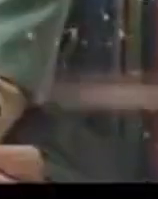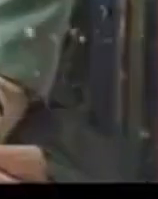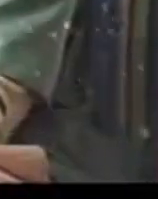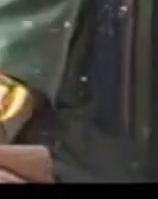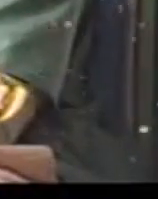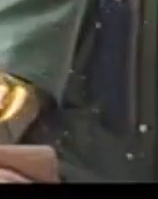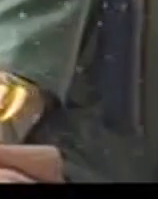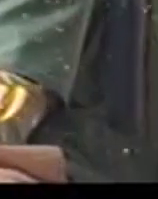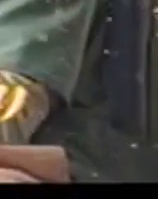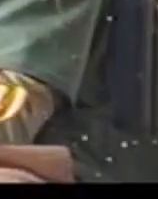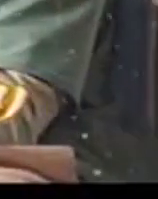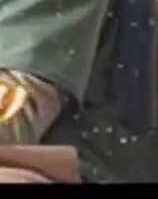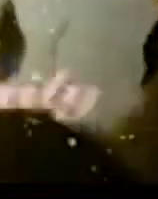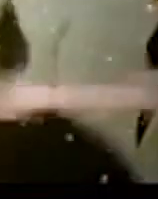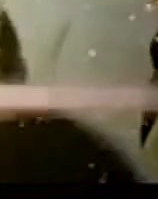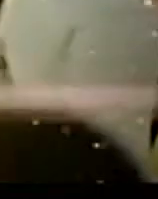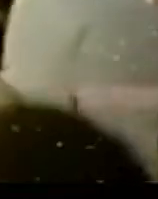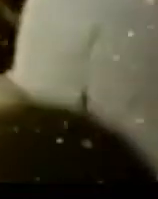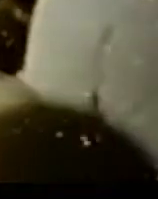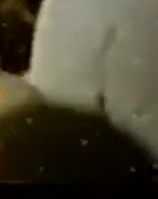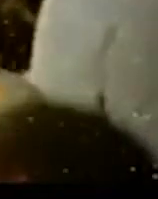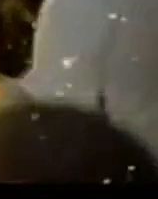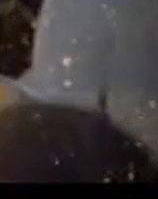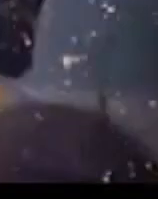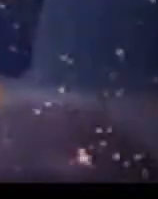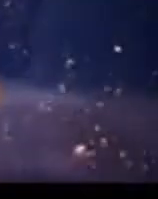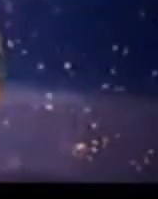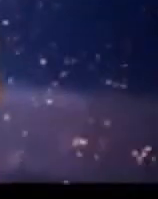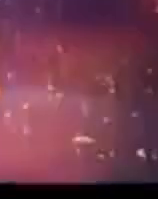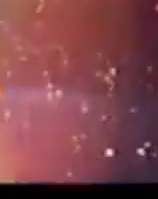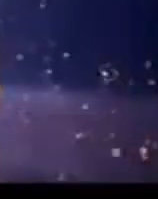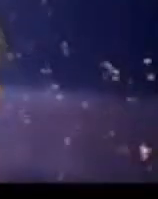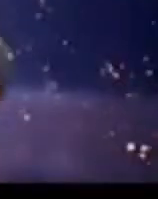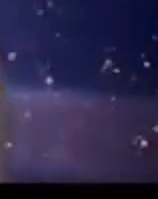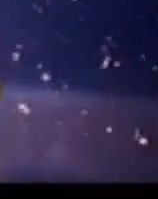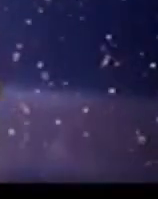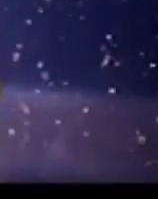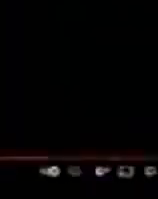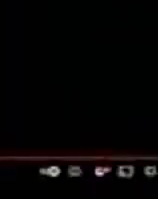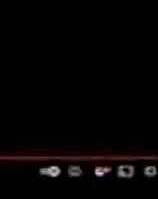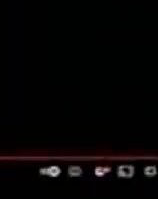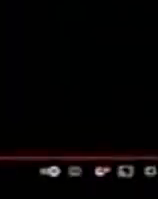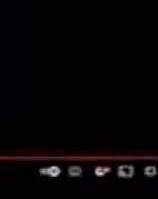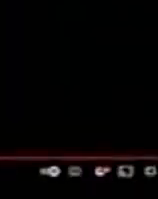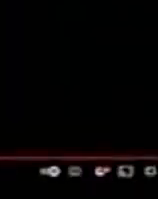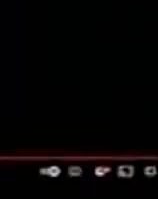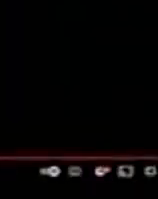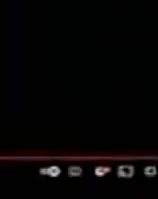joy in your family, and joy everywhere in Jesus.